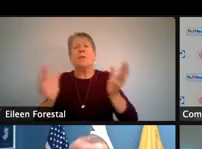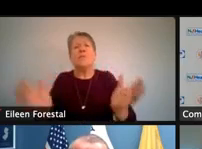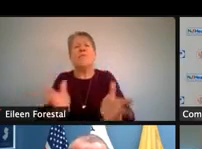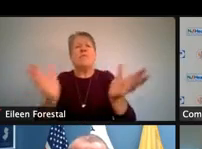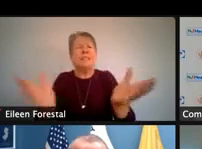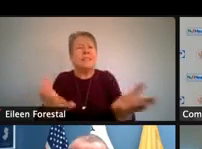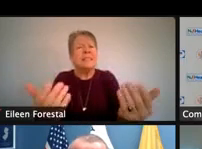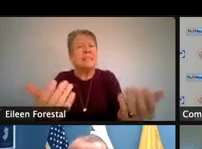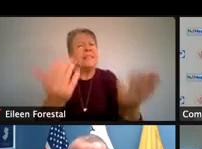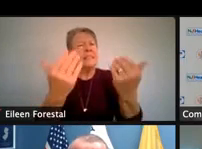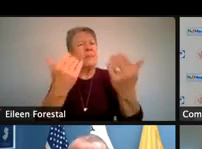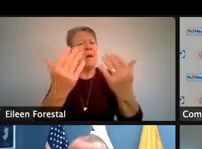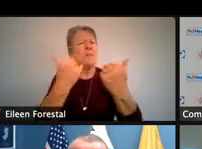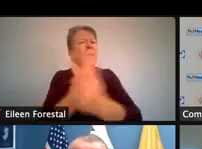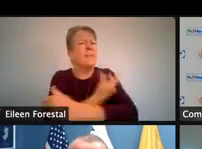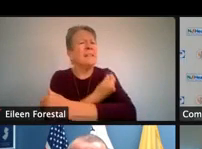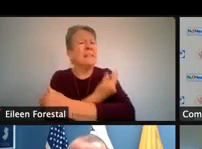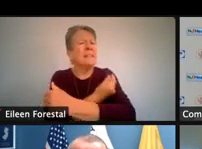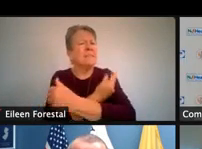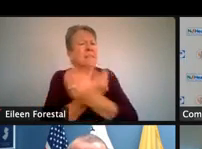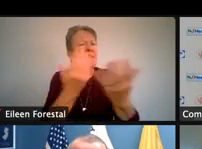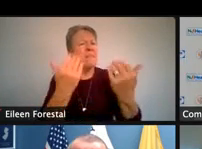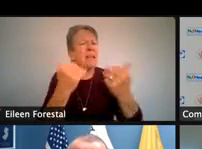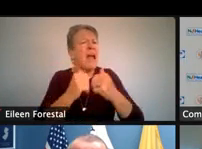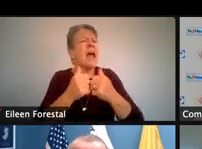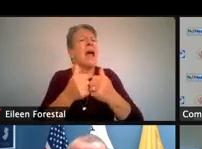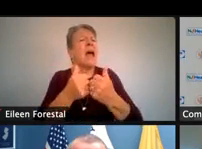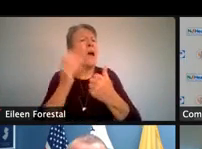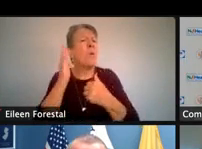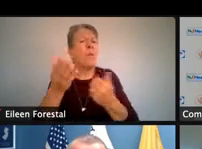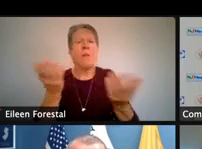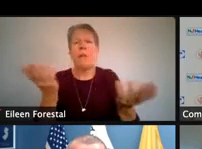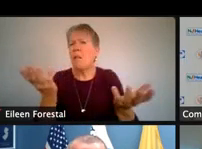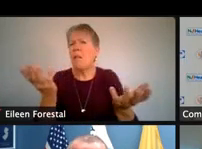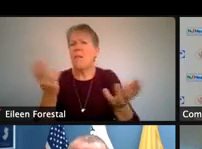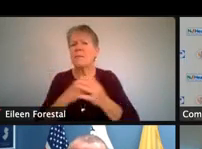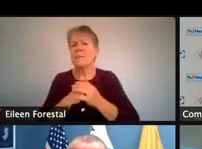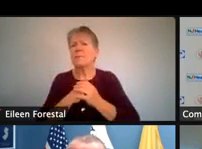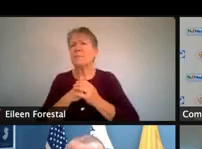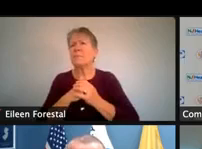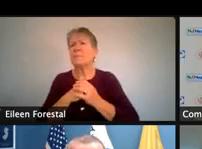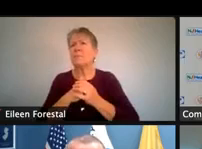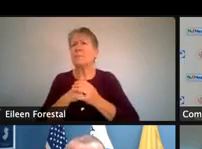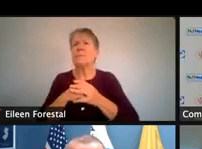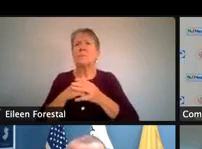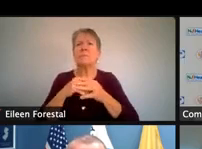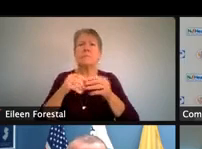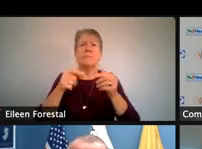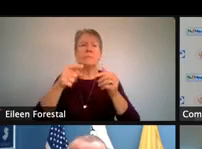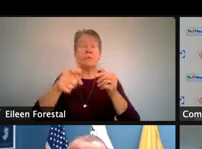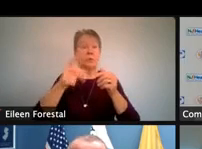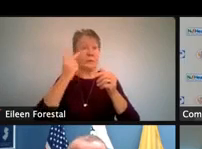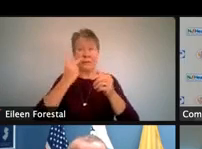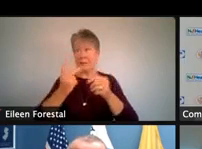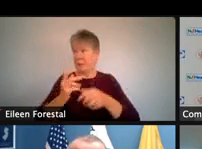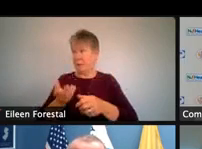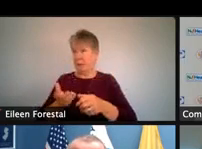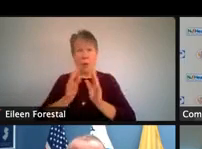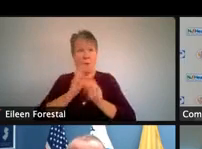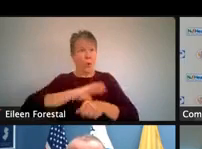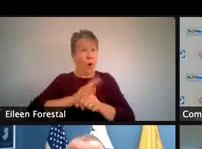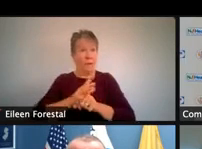we continue to see these COVID numbers as well as hospitalizations rise. What do we think this is going to mean in terms